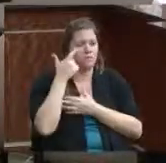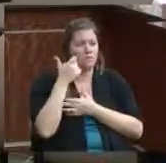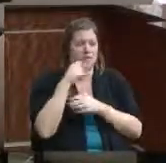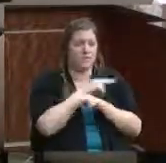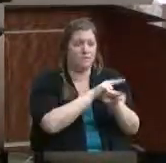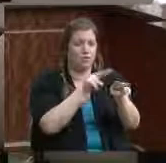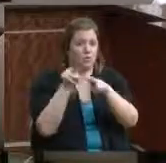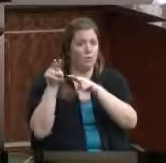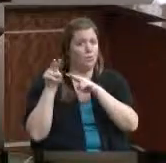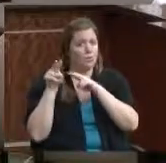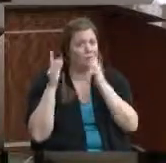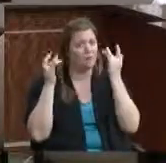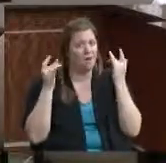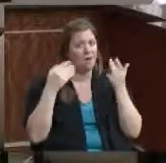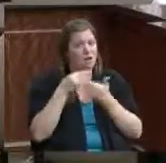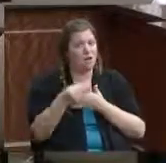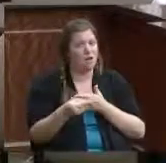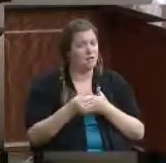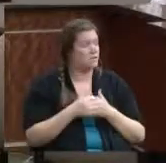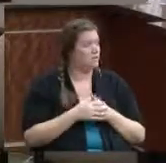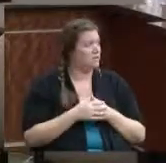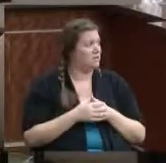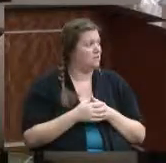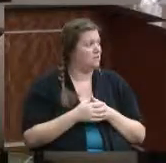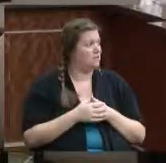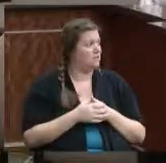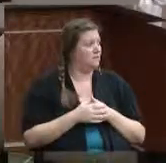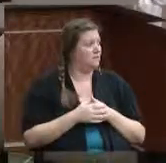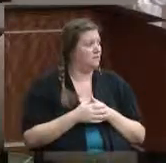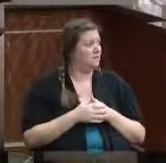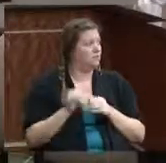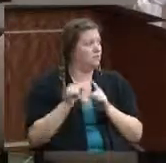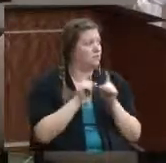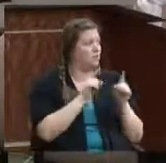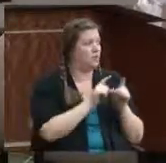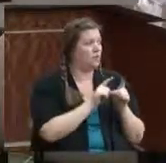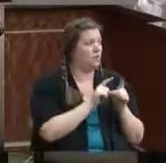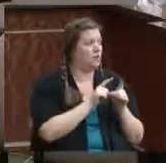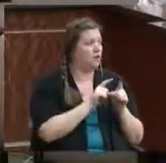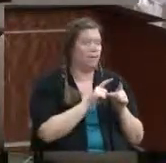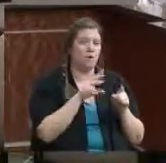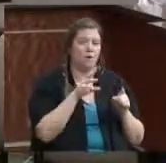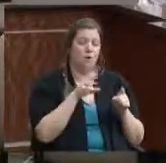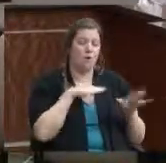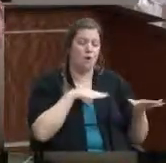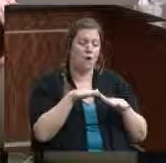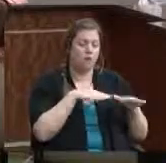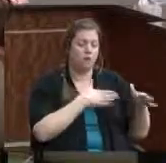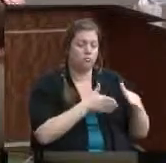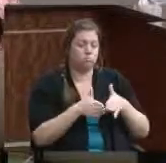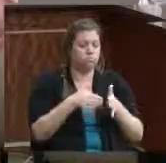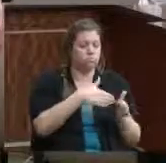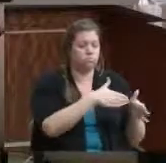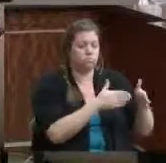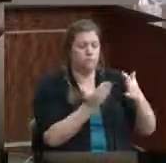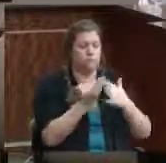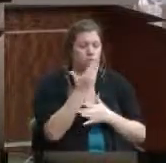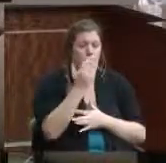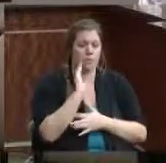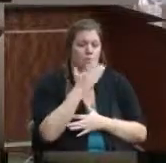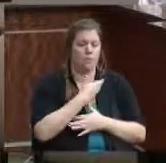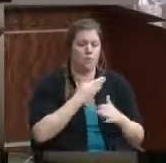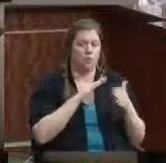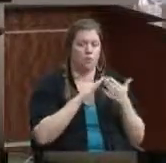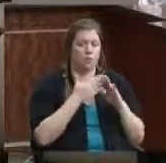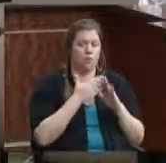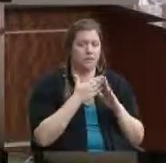view of the golf course, the greenery. There's also we have the paved walkway that runs throughout our entire